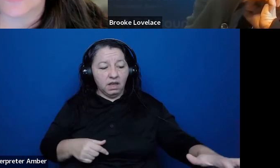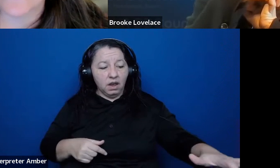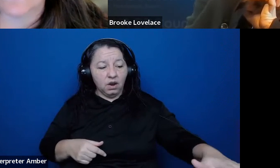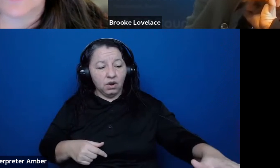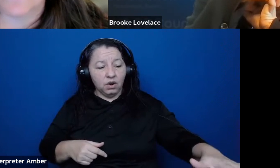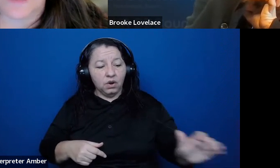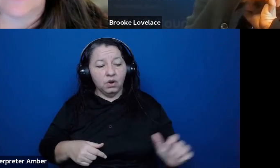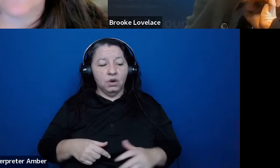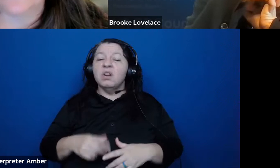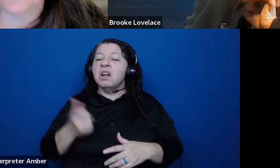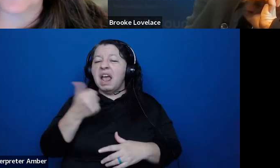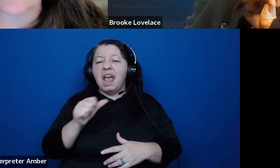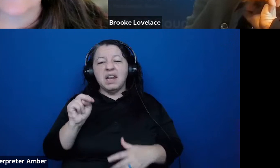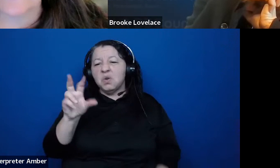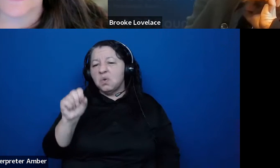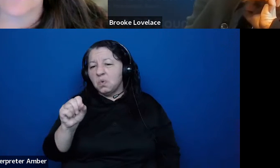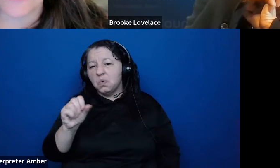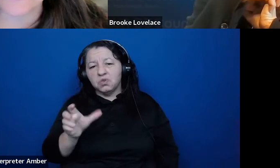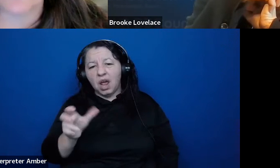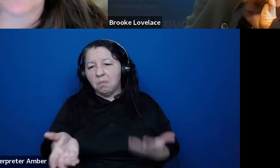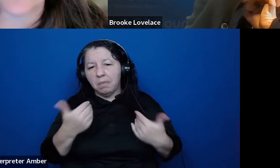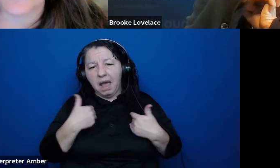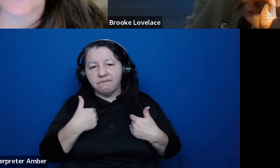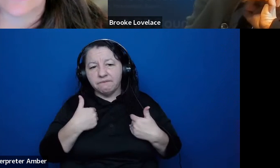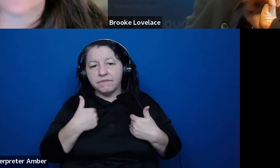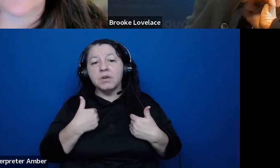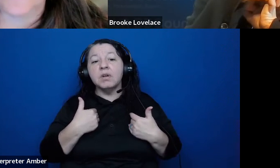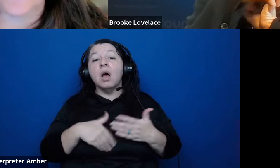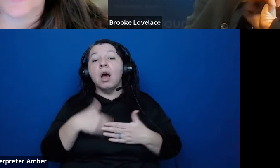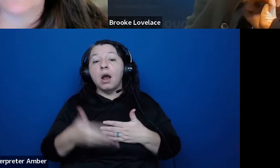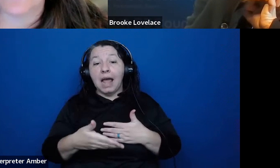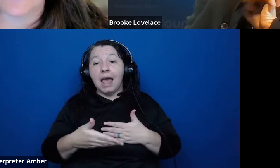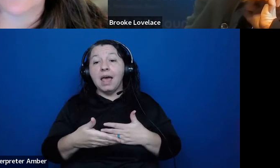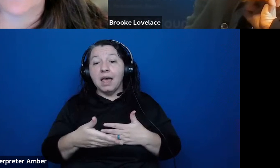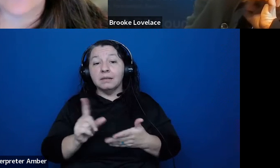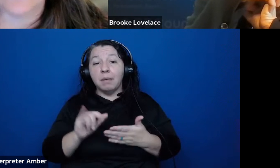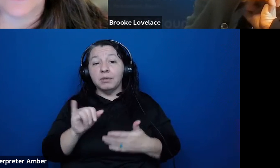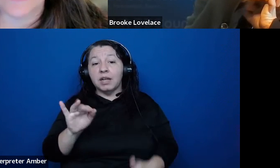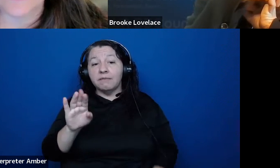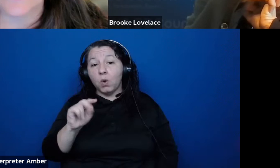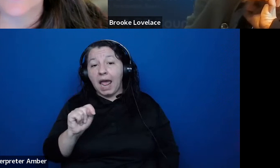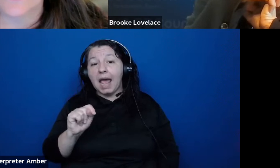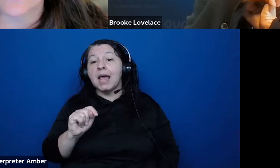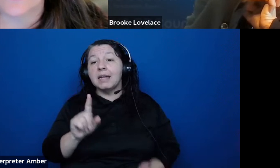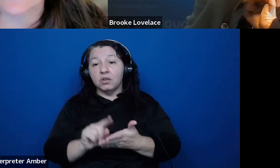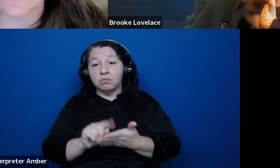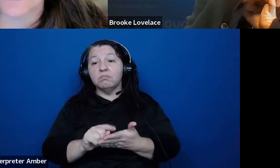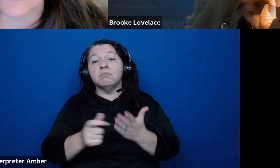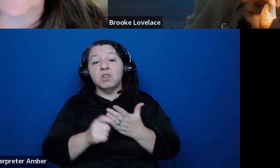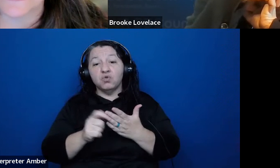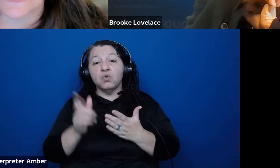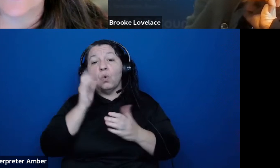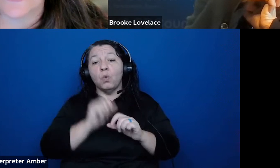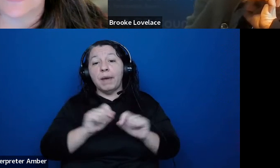news channels will probably have it. Our next published InfoNet will come out in January on